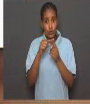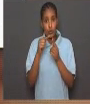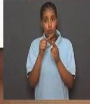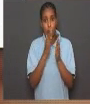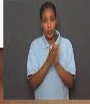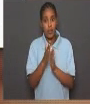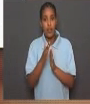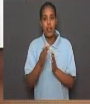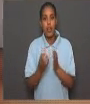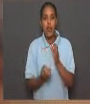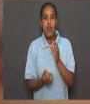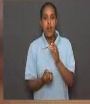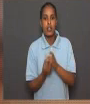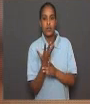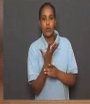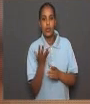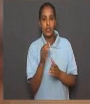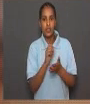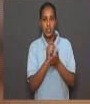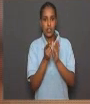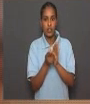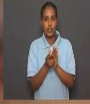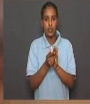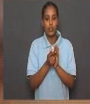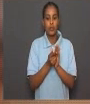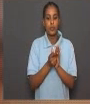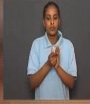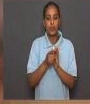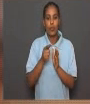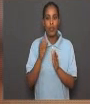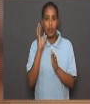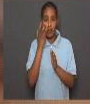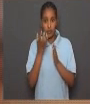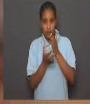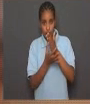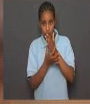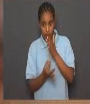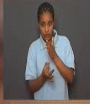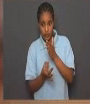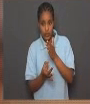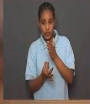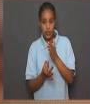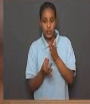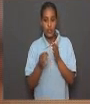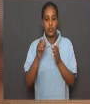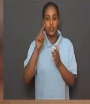make explosives such as nitroglycerin, nitrocellulose,